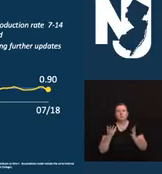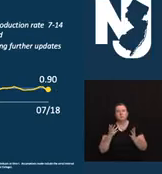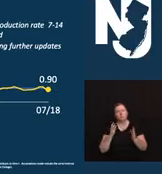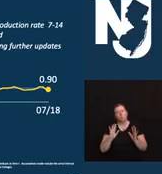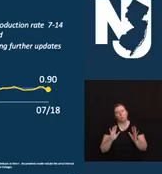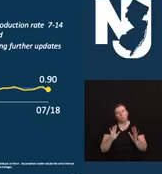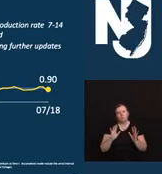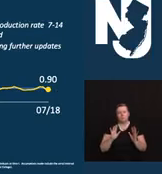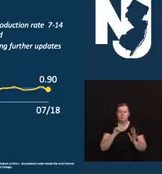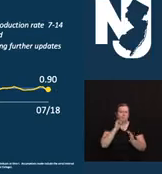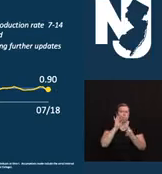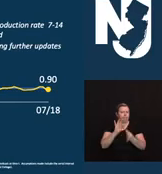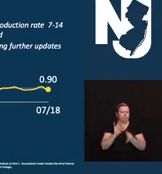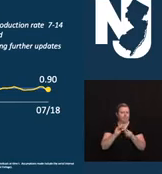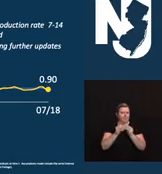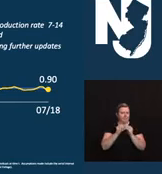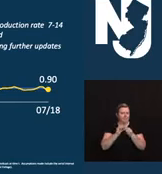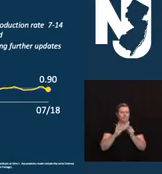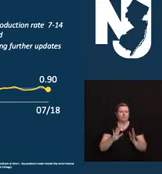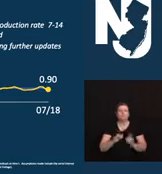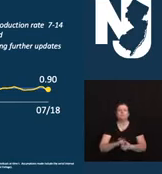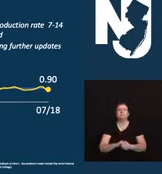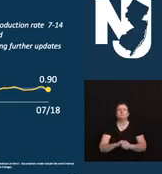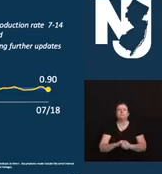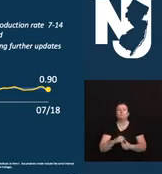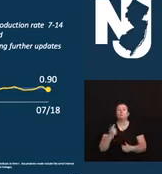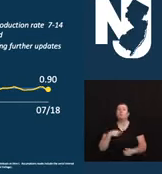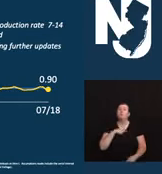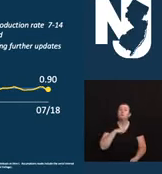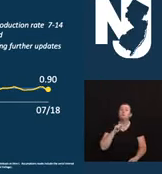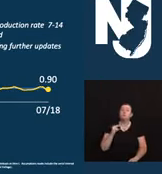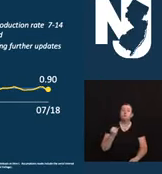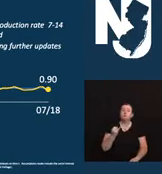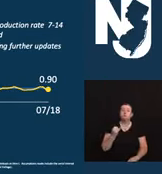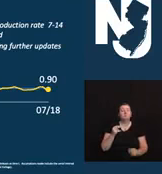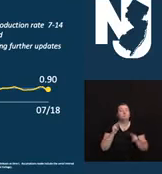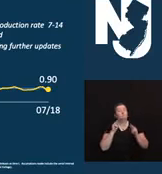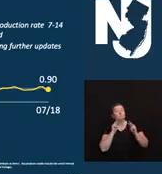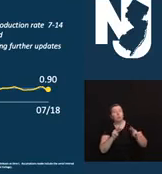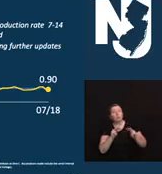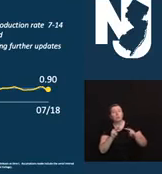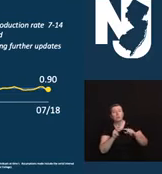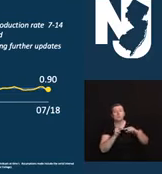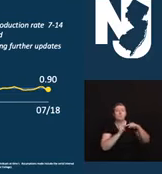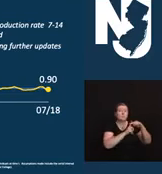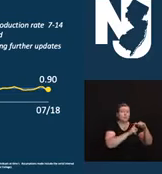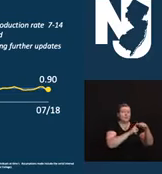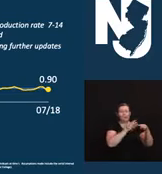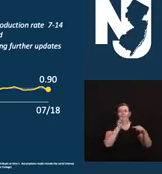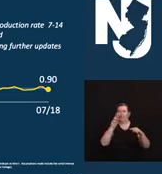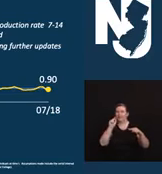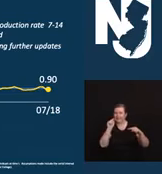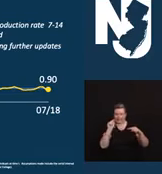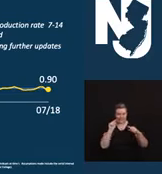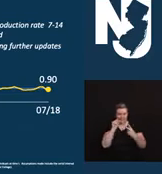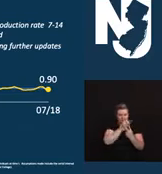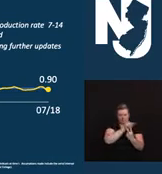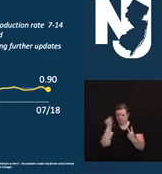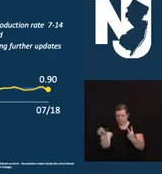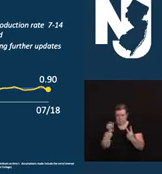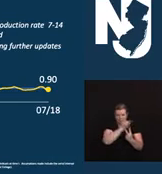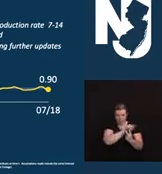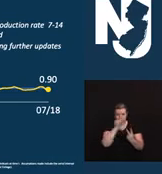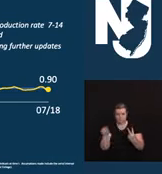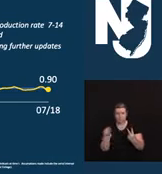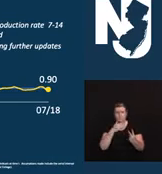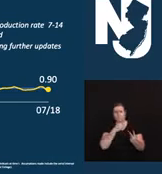daily positivity and daily positivity and rate of transmission are among, if not the best indicators related